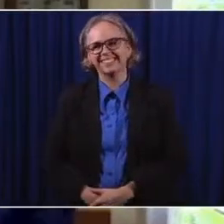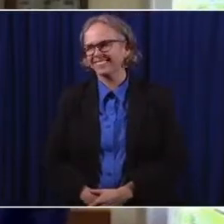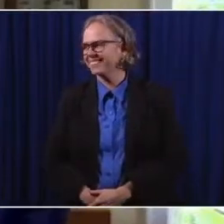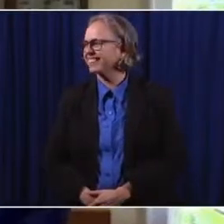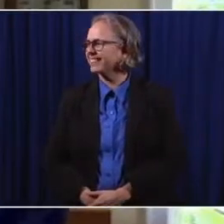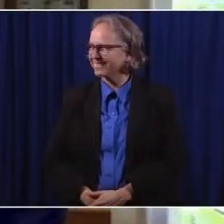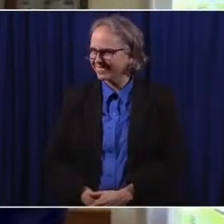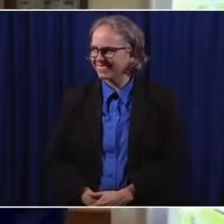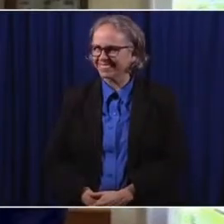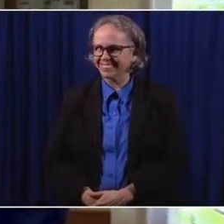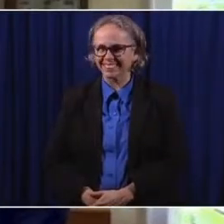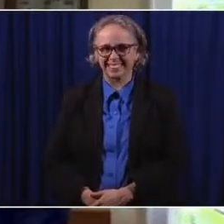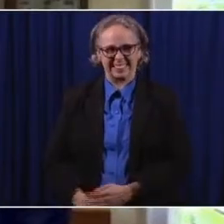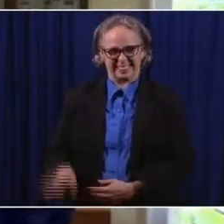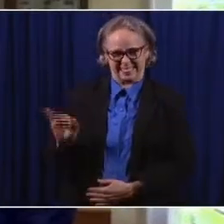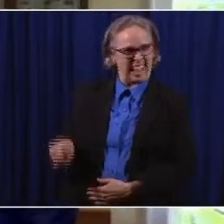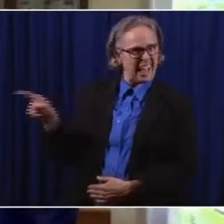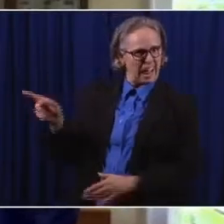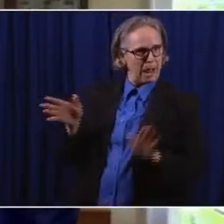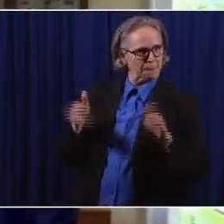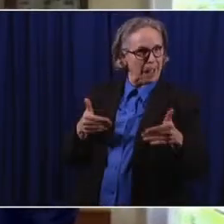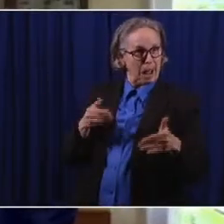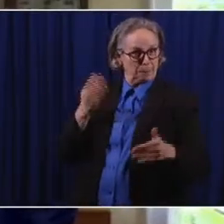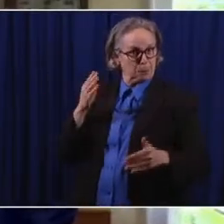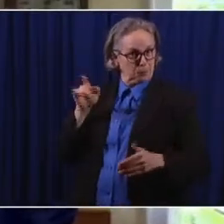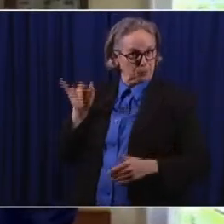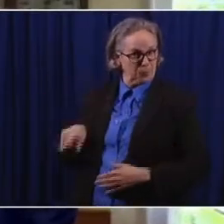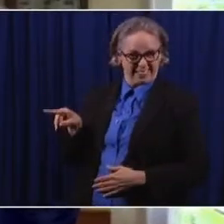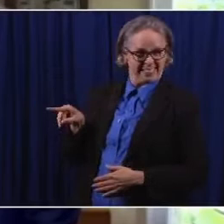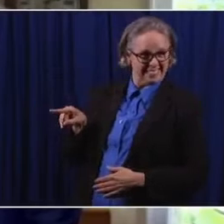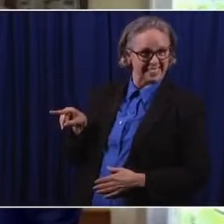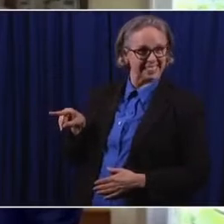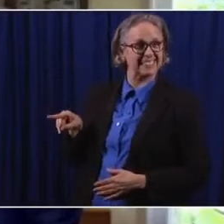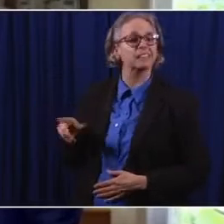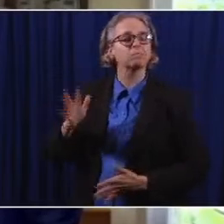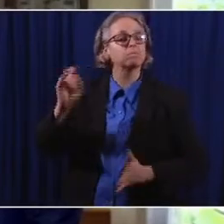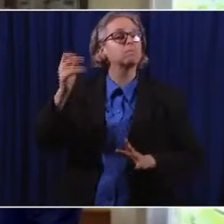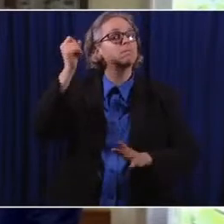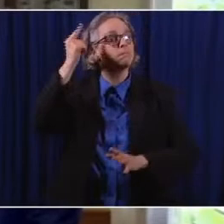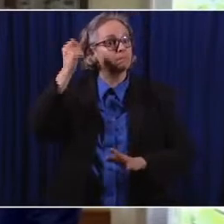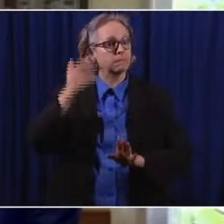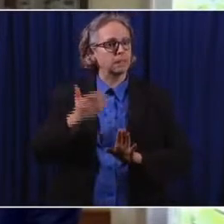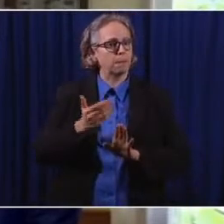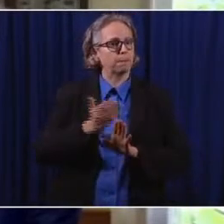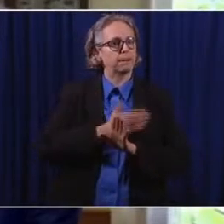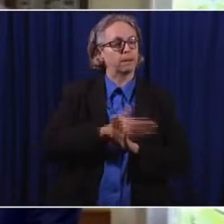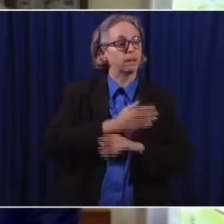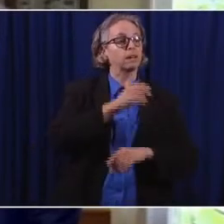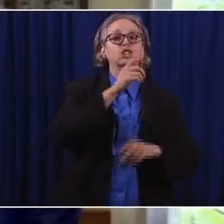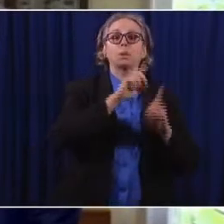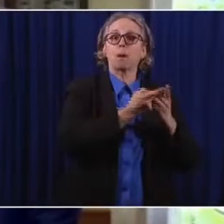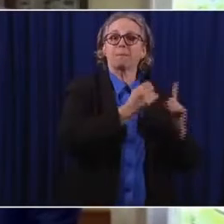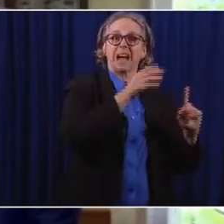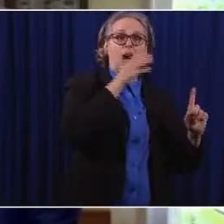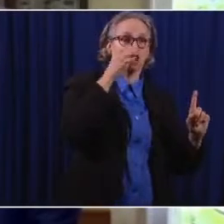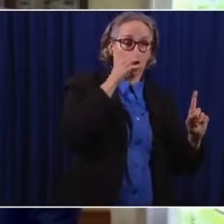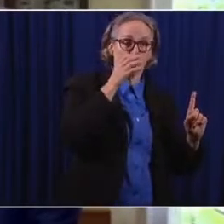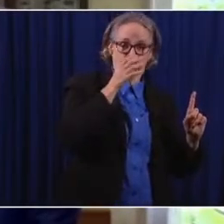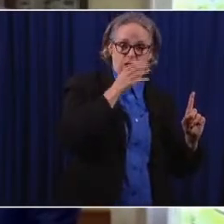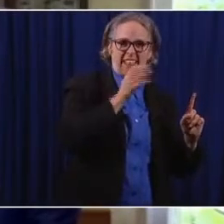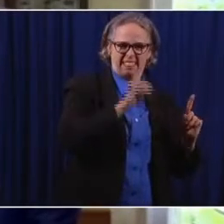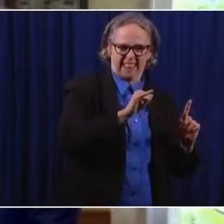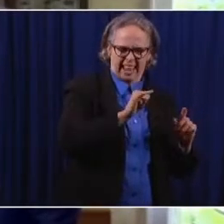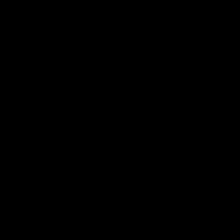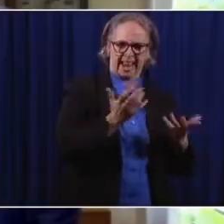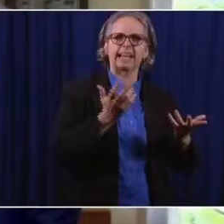This is actually one that they did with that they partnered with the Department of Agriculture to make this, and it's about water